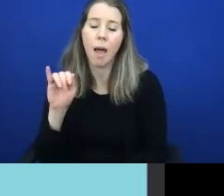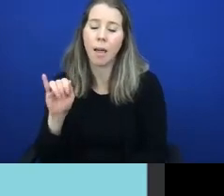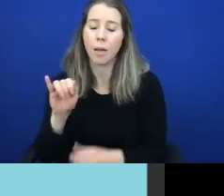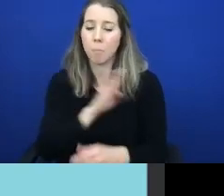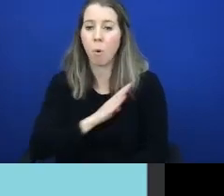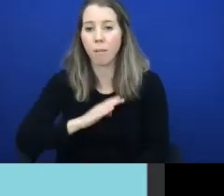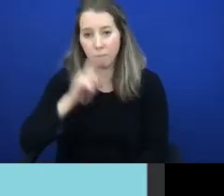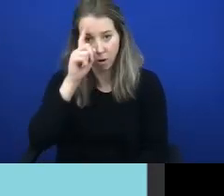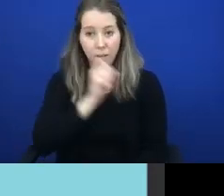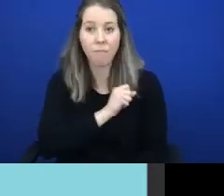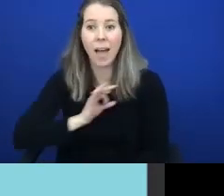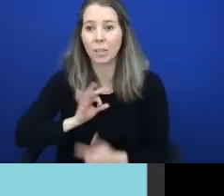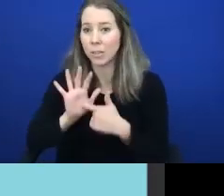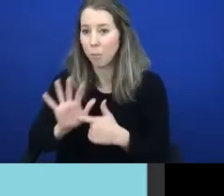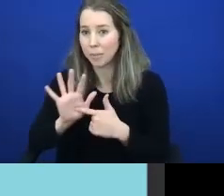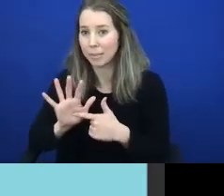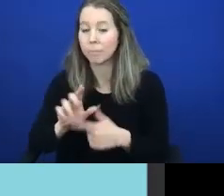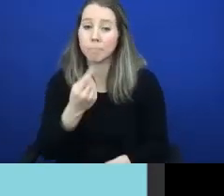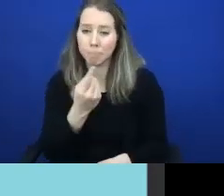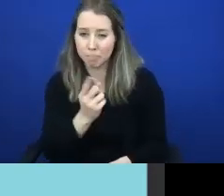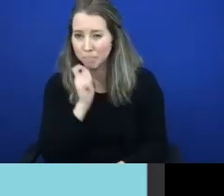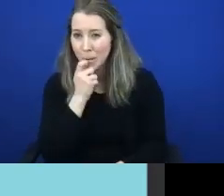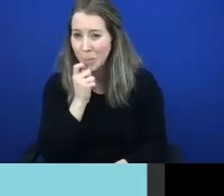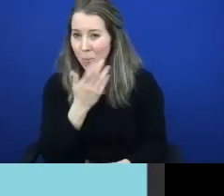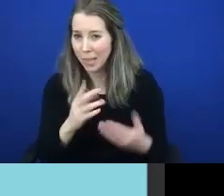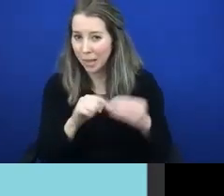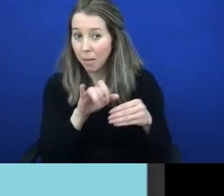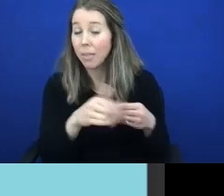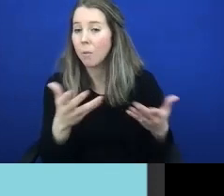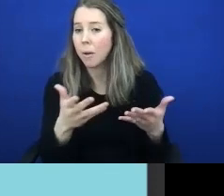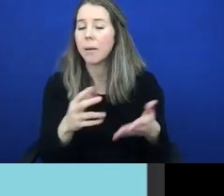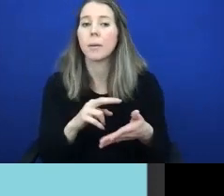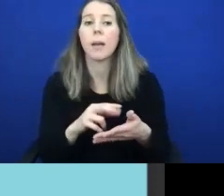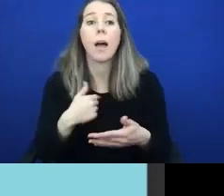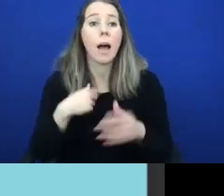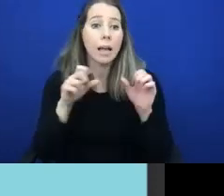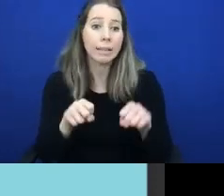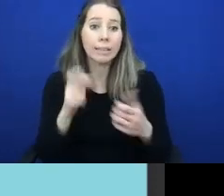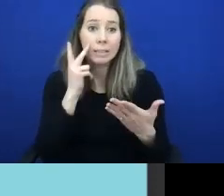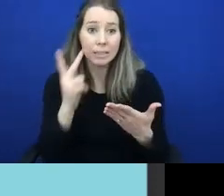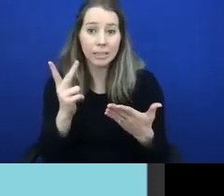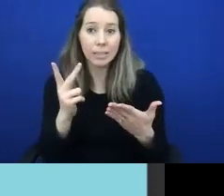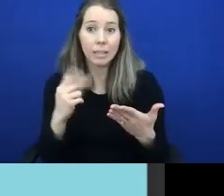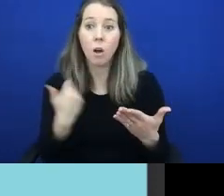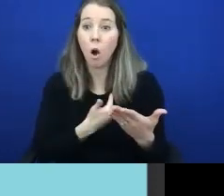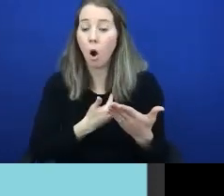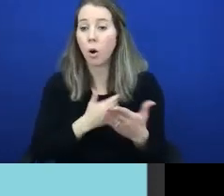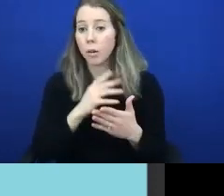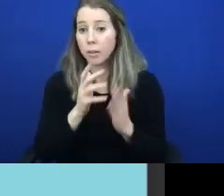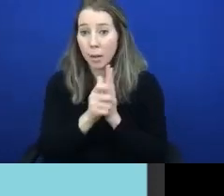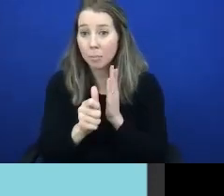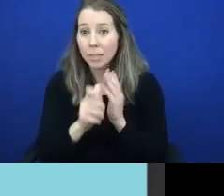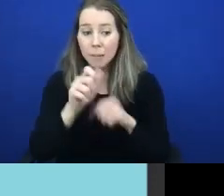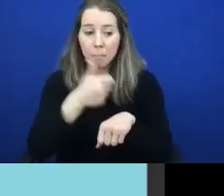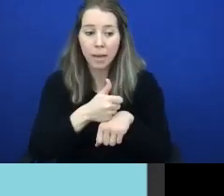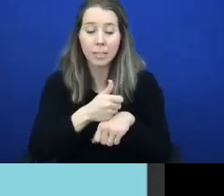So one neat thing about that is that I can see our competency-based